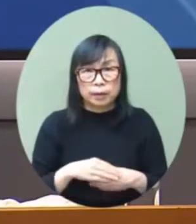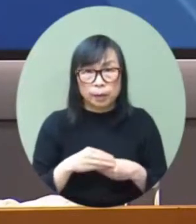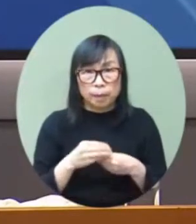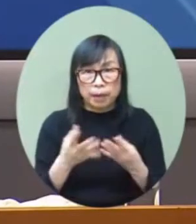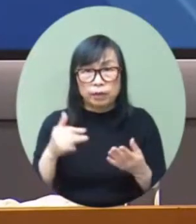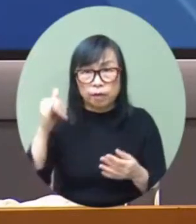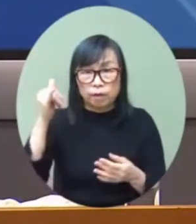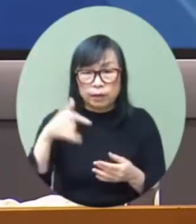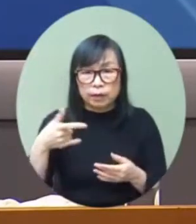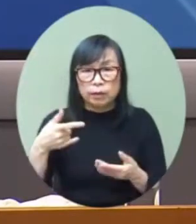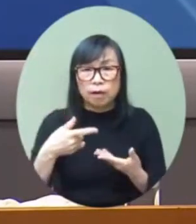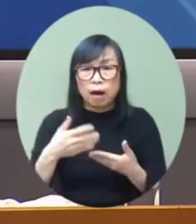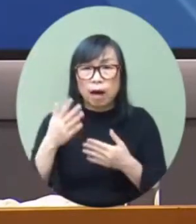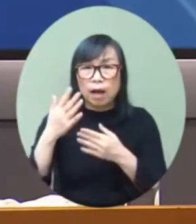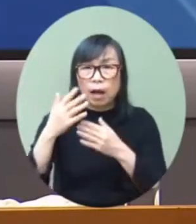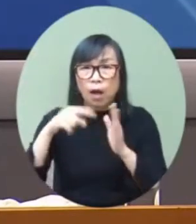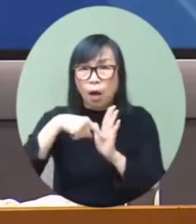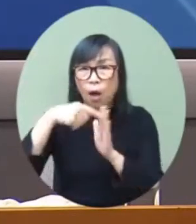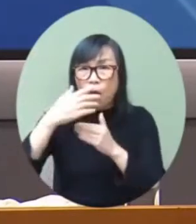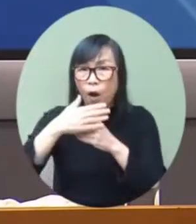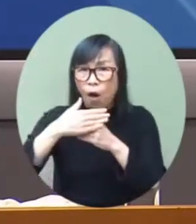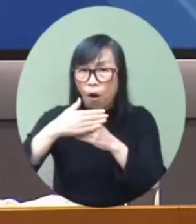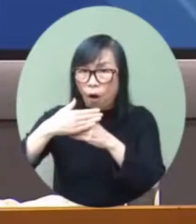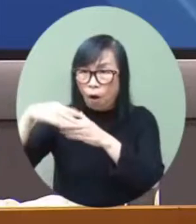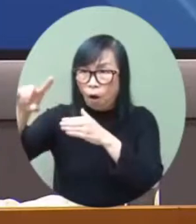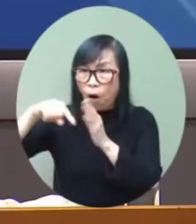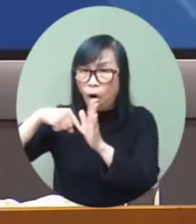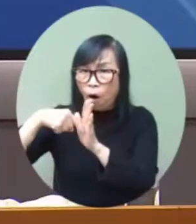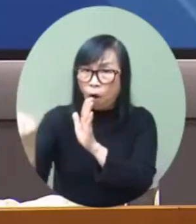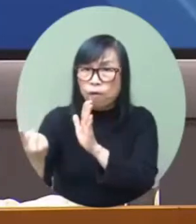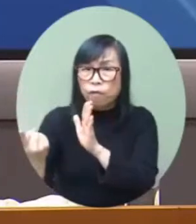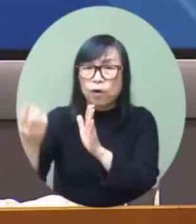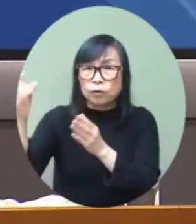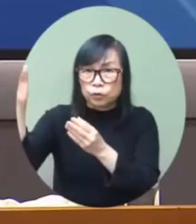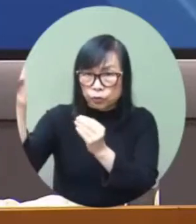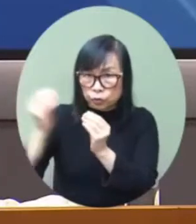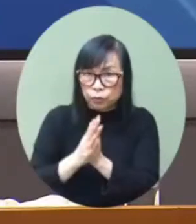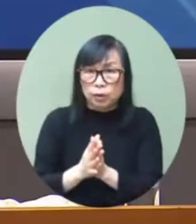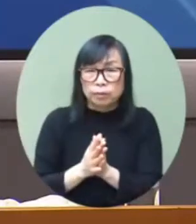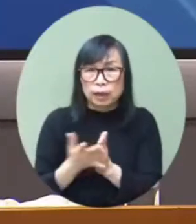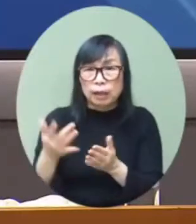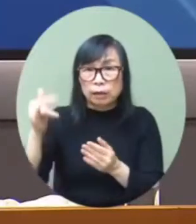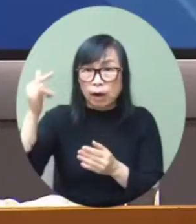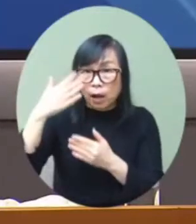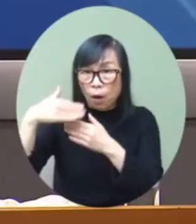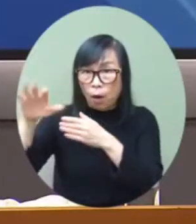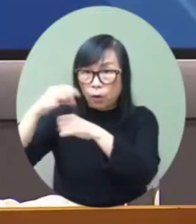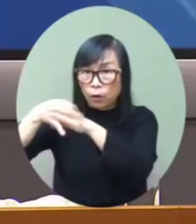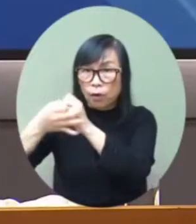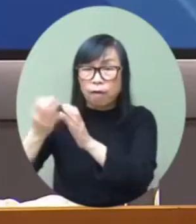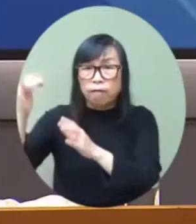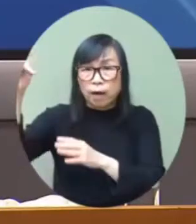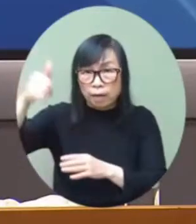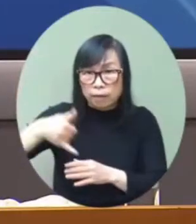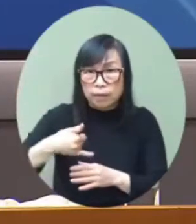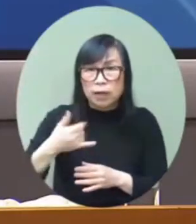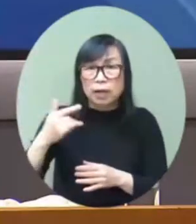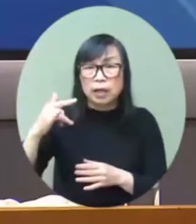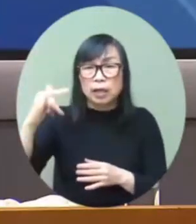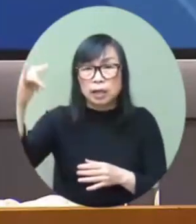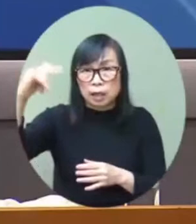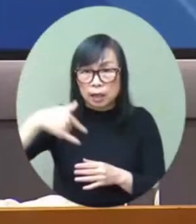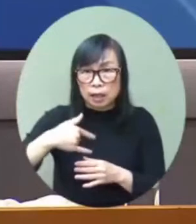on one hand, while this is a import cases prevention strategy, but for